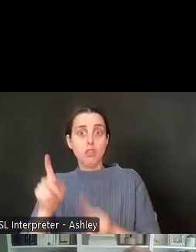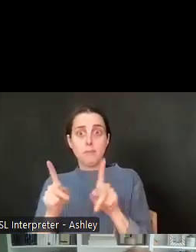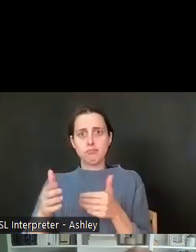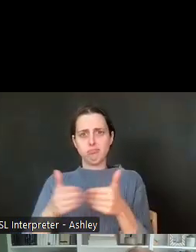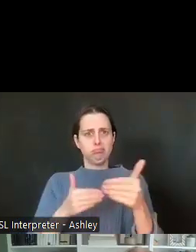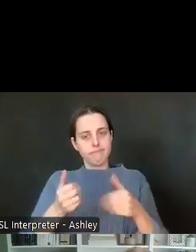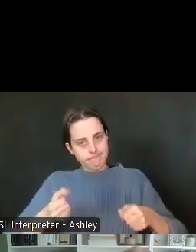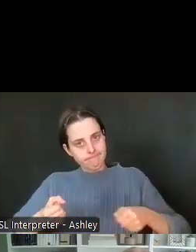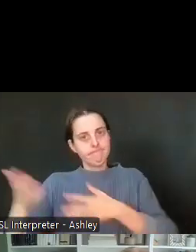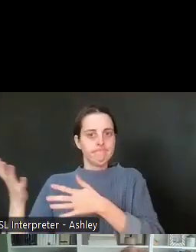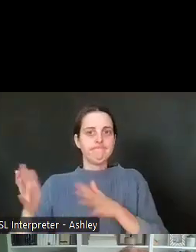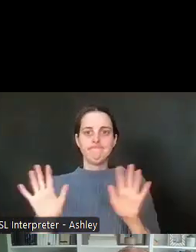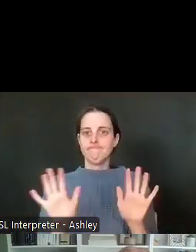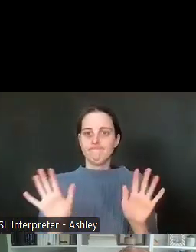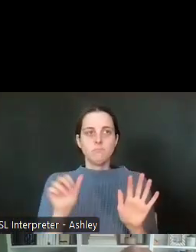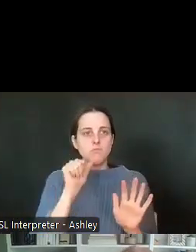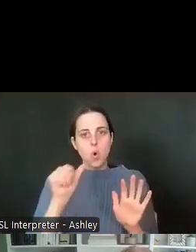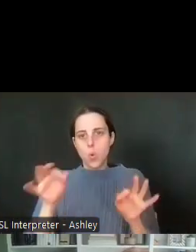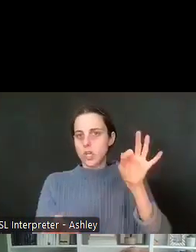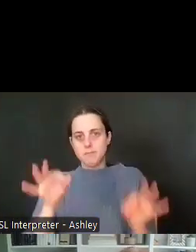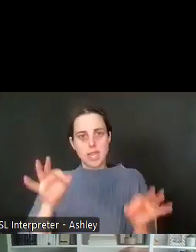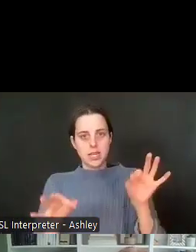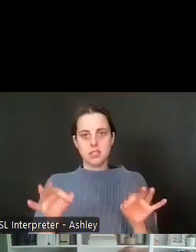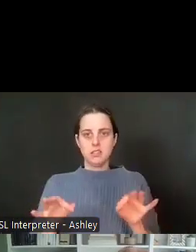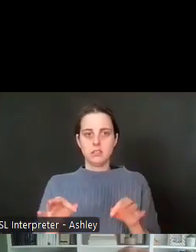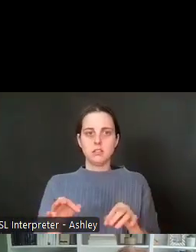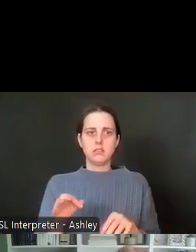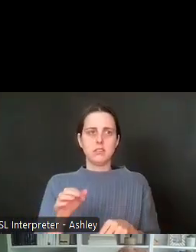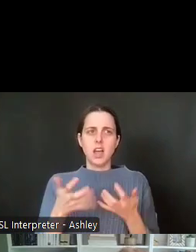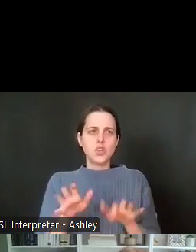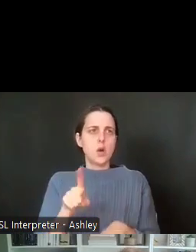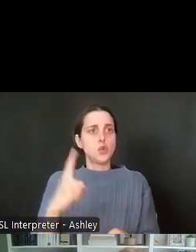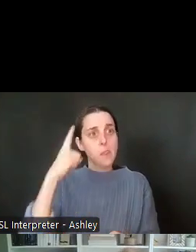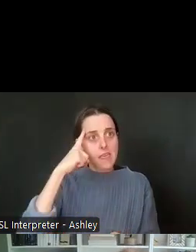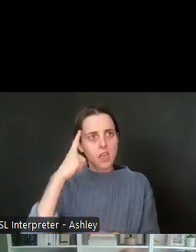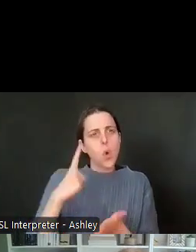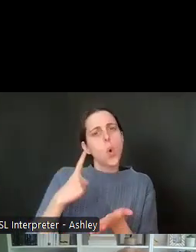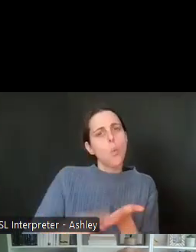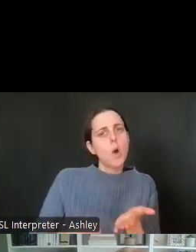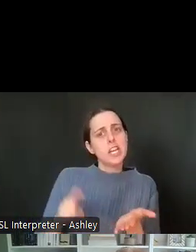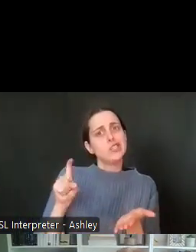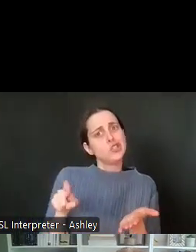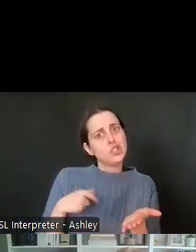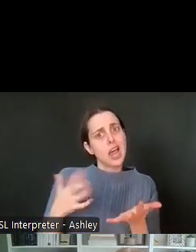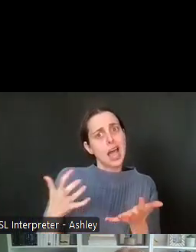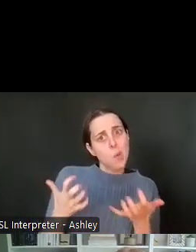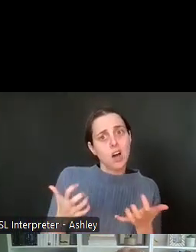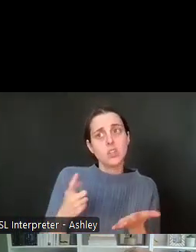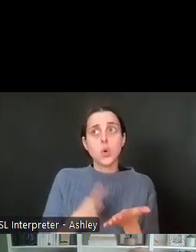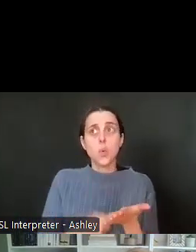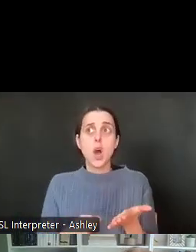This isn't about judging ourselves. What should I want out of this life? What should my coworker want out of my